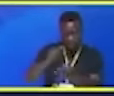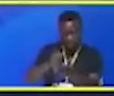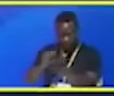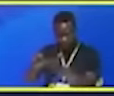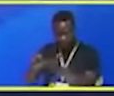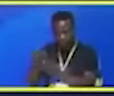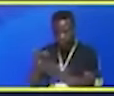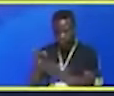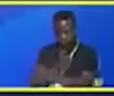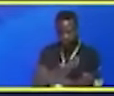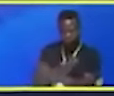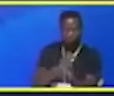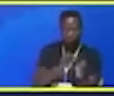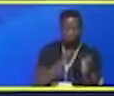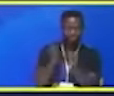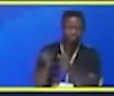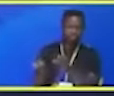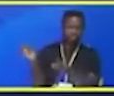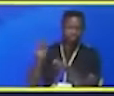truth.